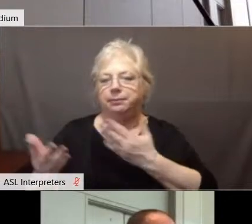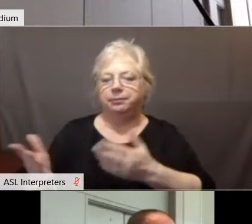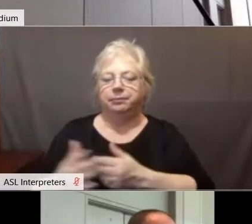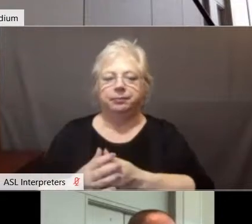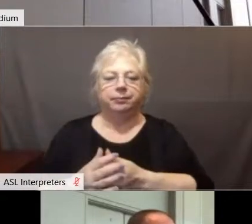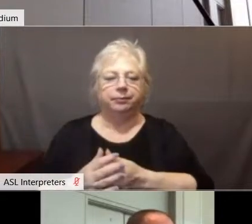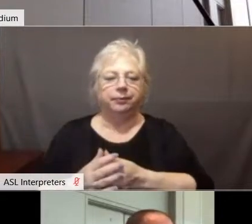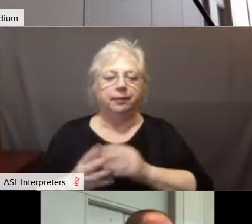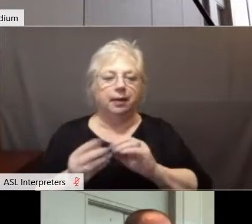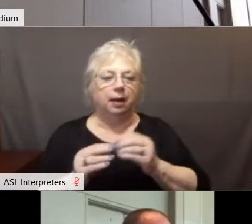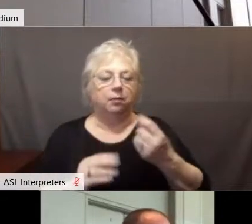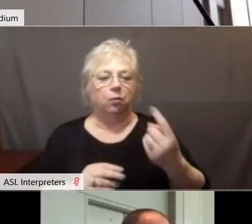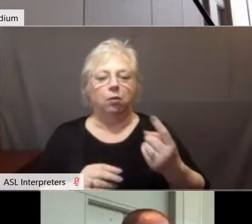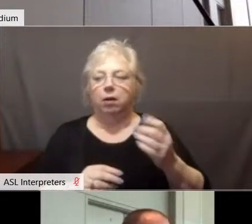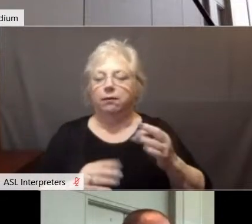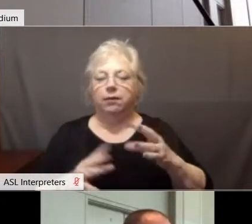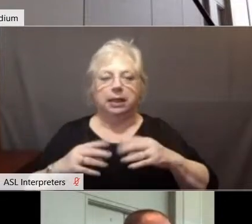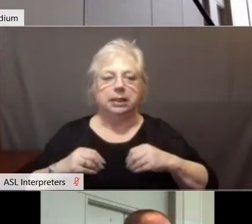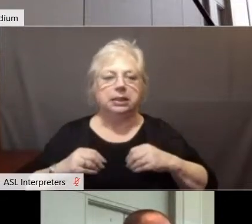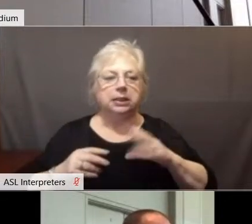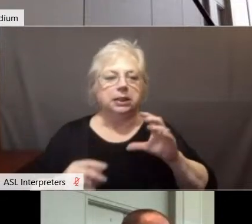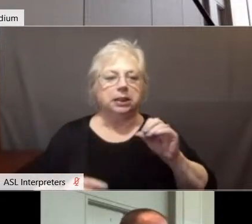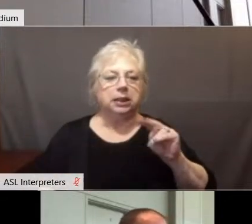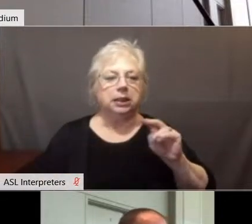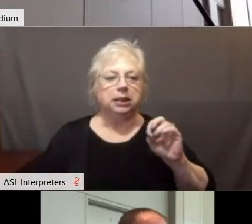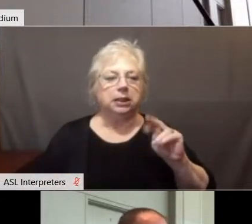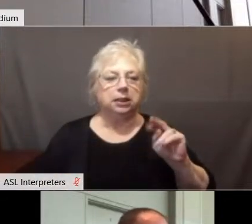Item 1 of the consent agenda.